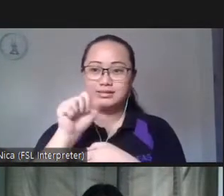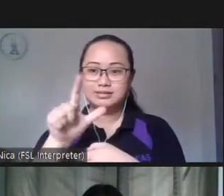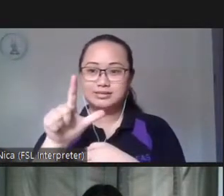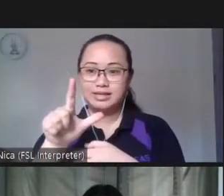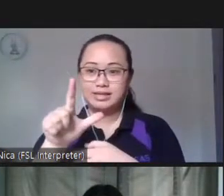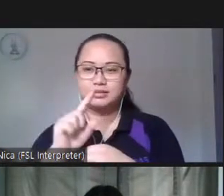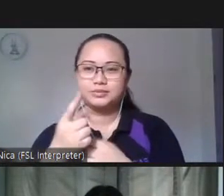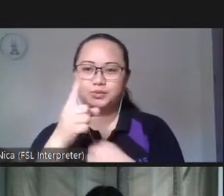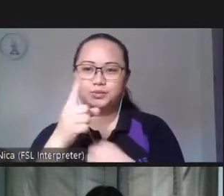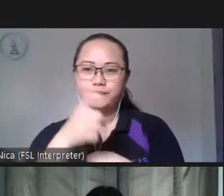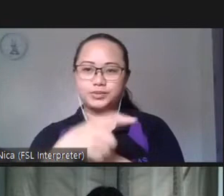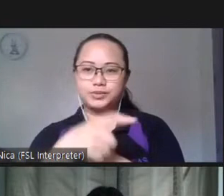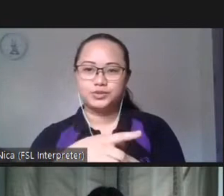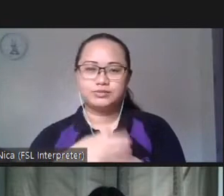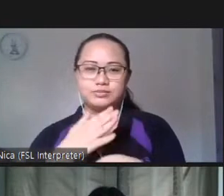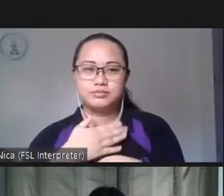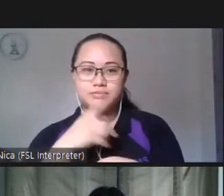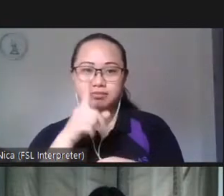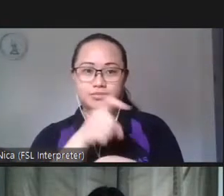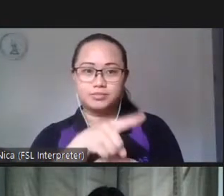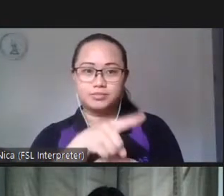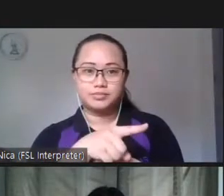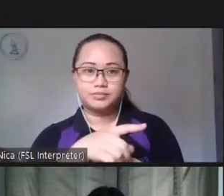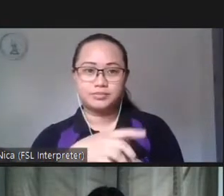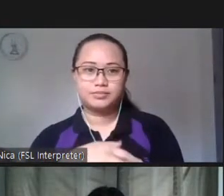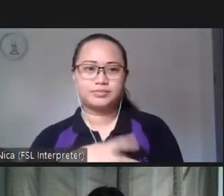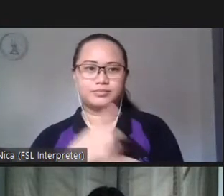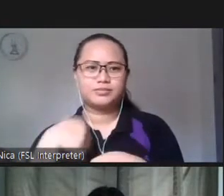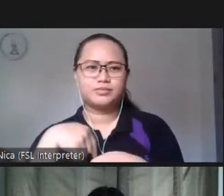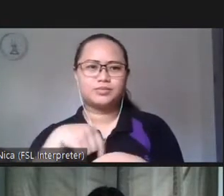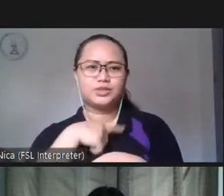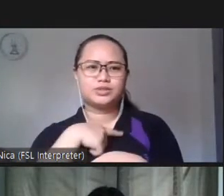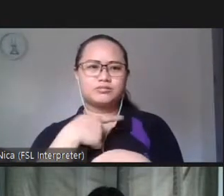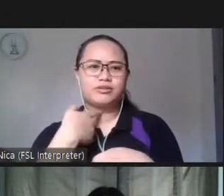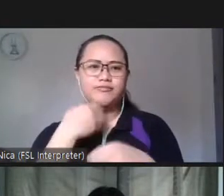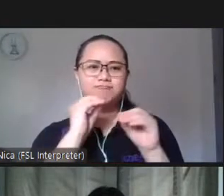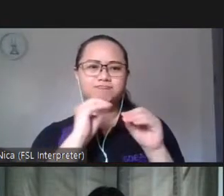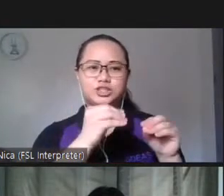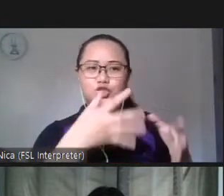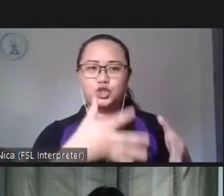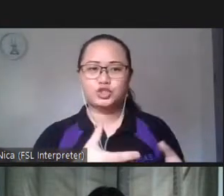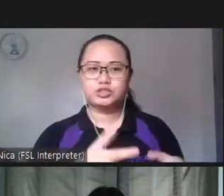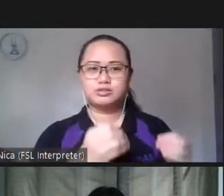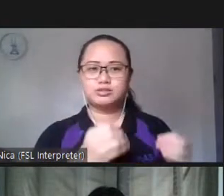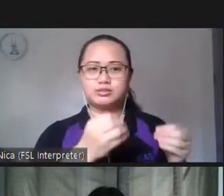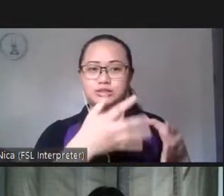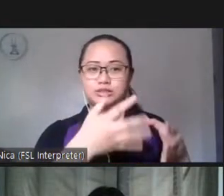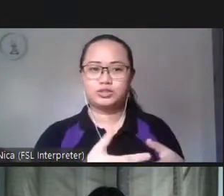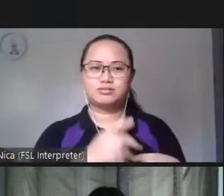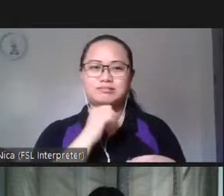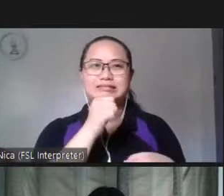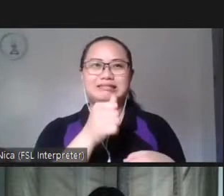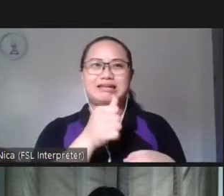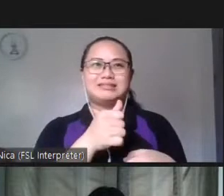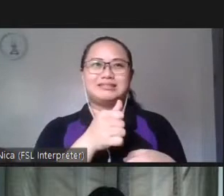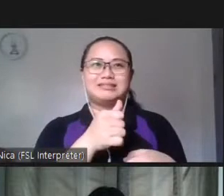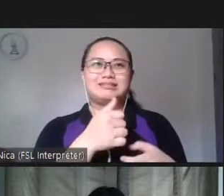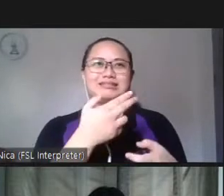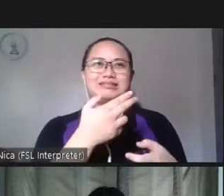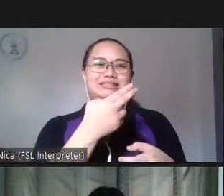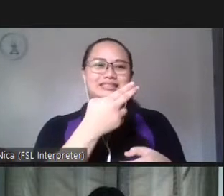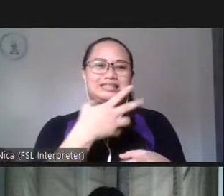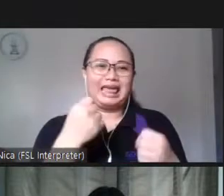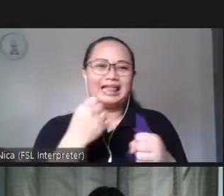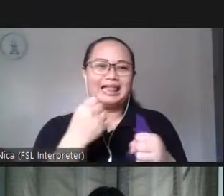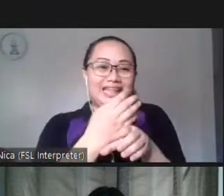my question is, we as being educators in the health professions, what do